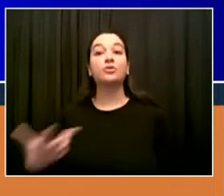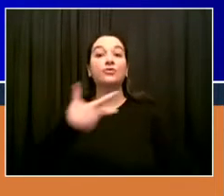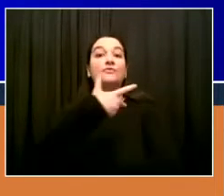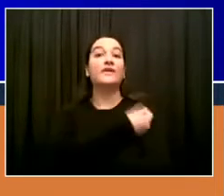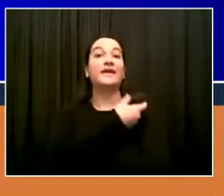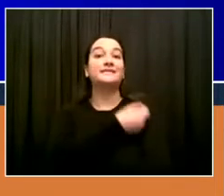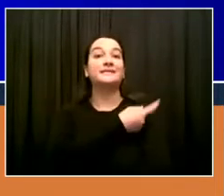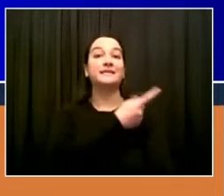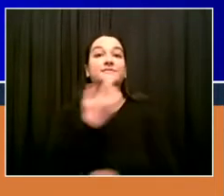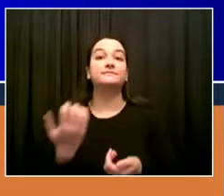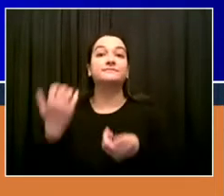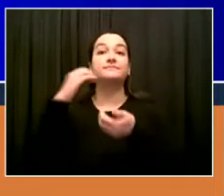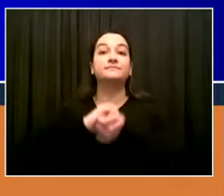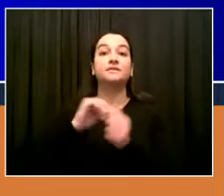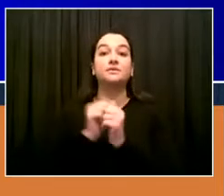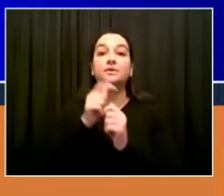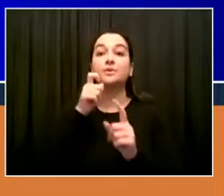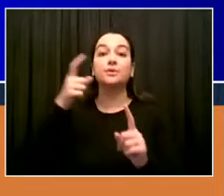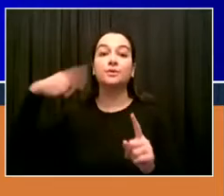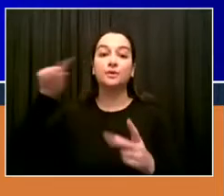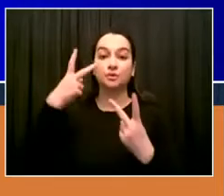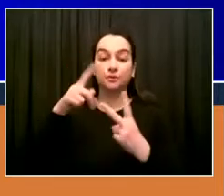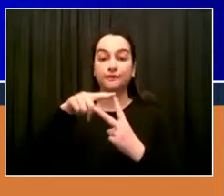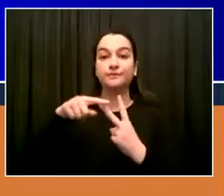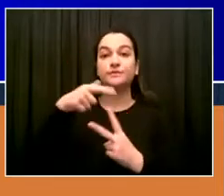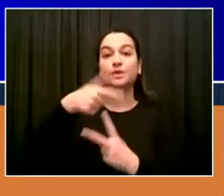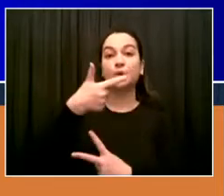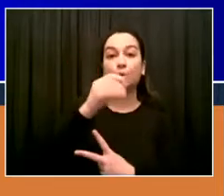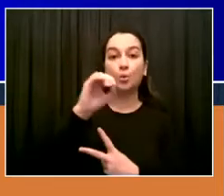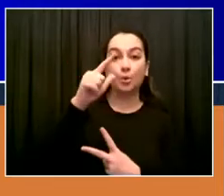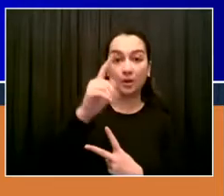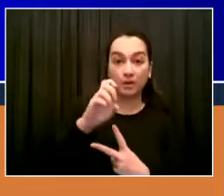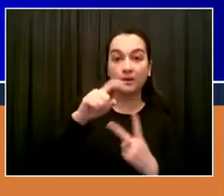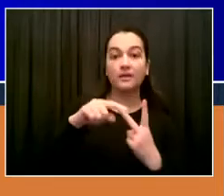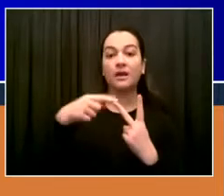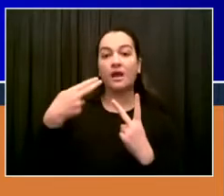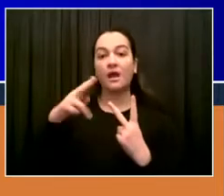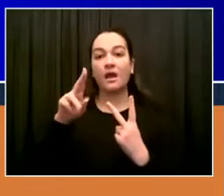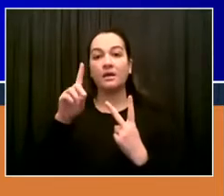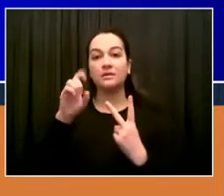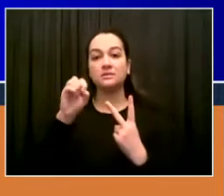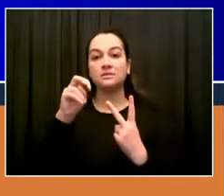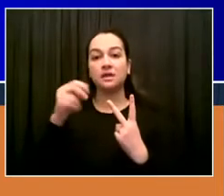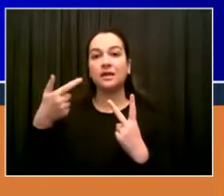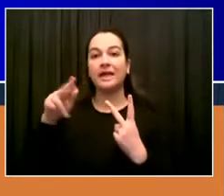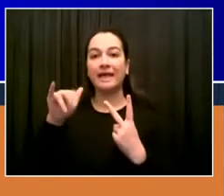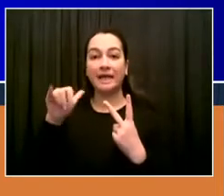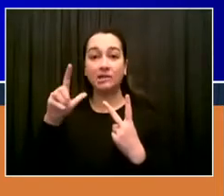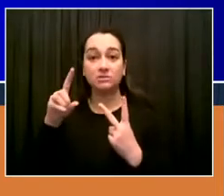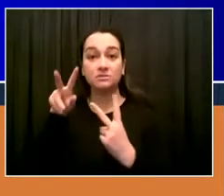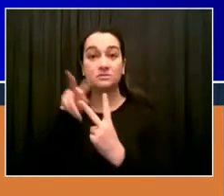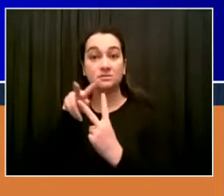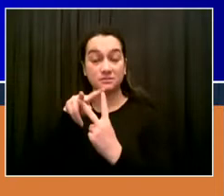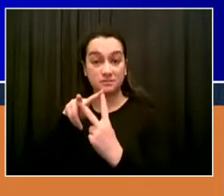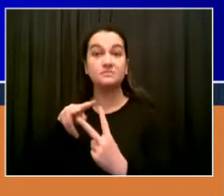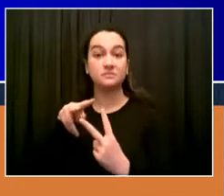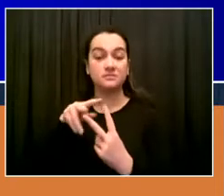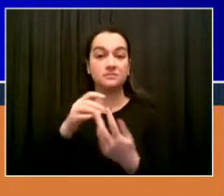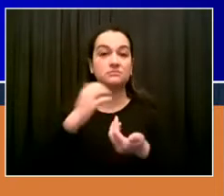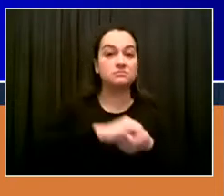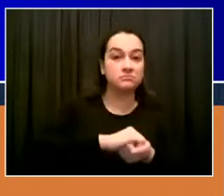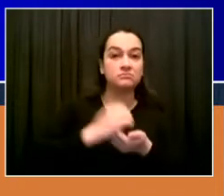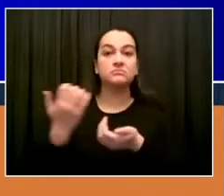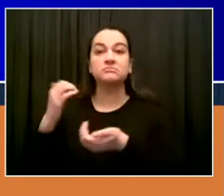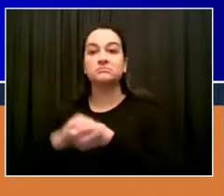residents of public housing. A new vaccination site will be set up on the west side of Manhattan for residents of